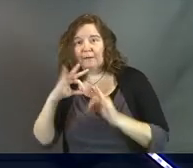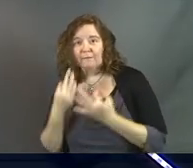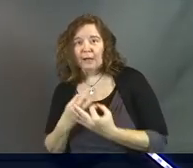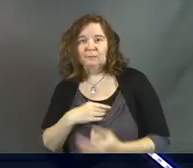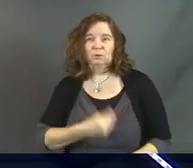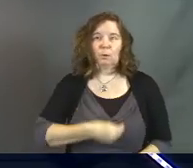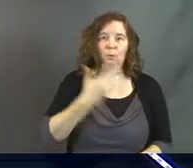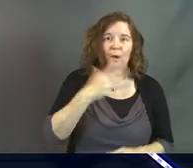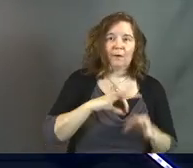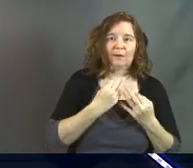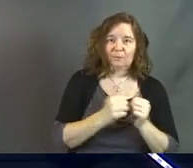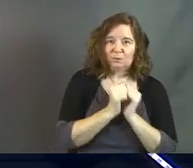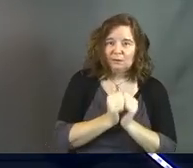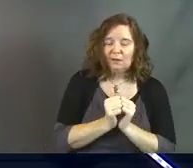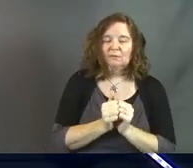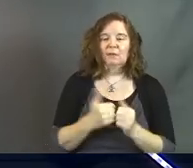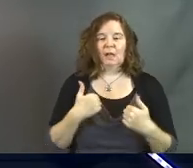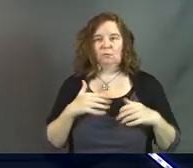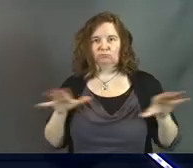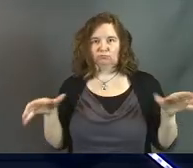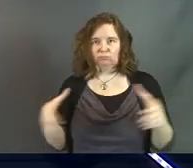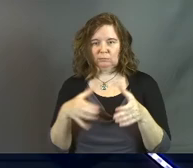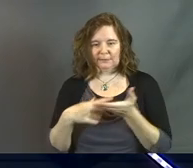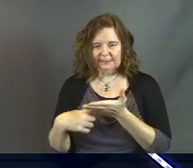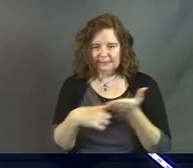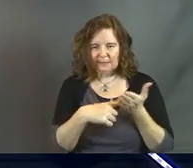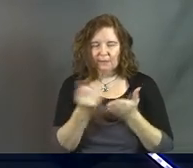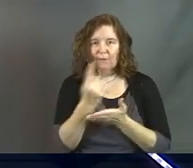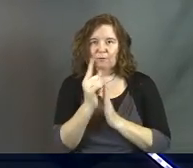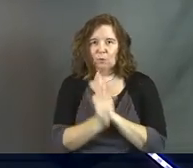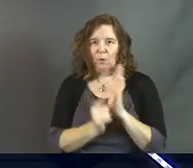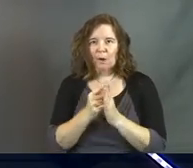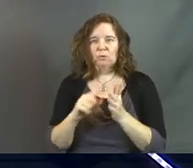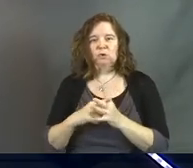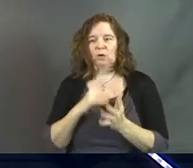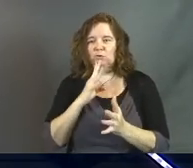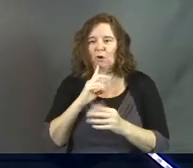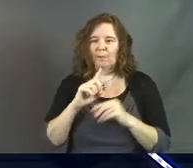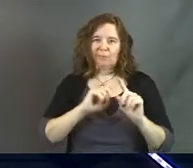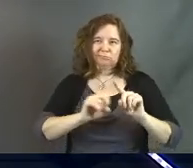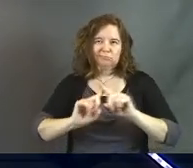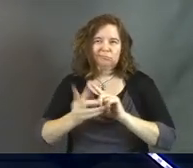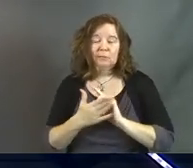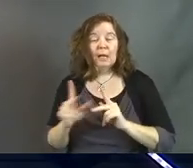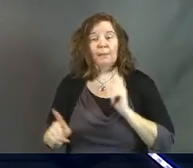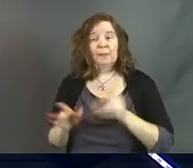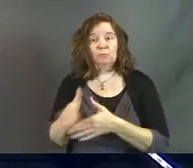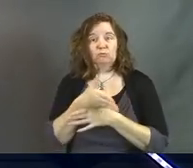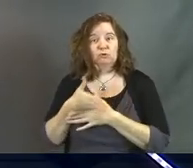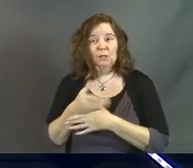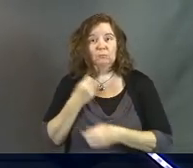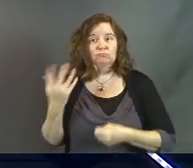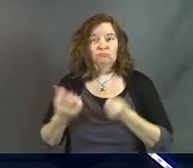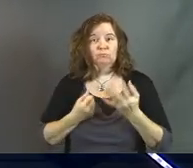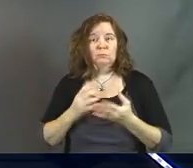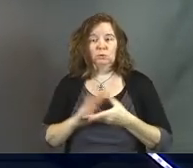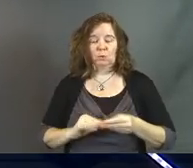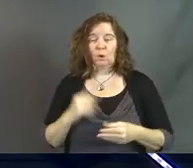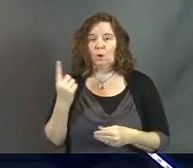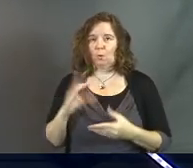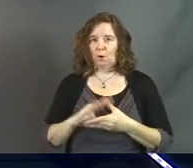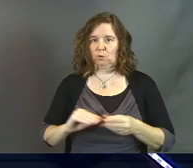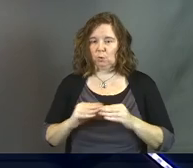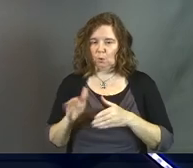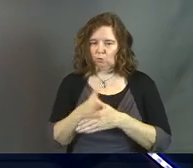some white families together, and we had a discussion for a few hours, and we just started talking about stuff, and people were sharing their stories. And one story